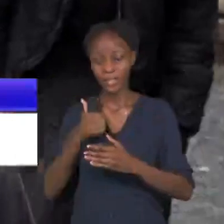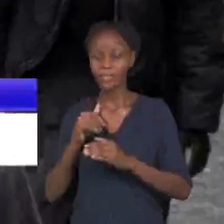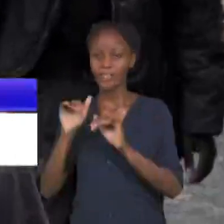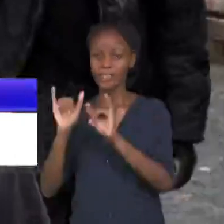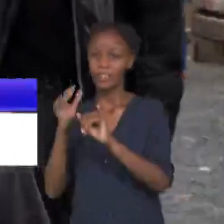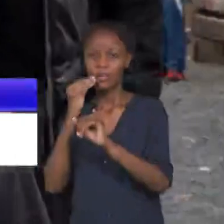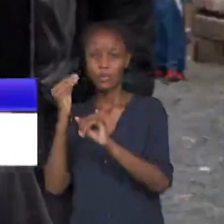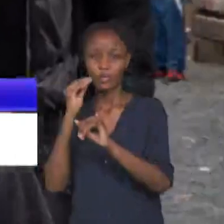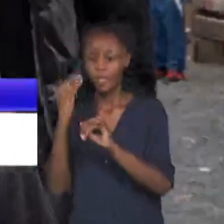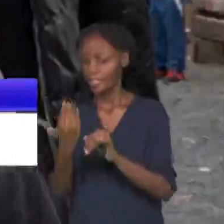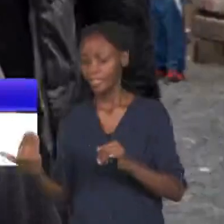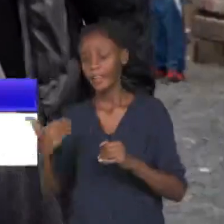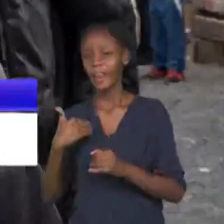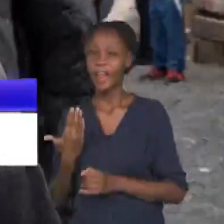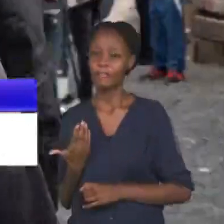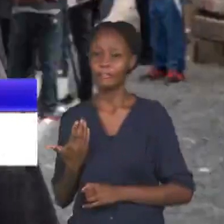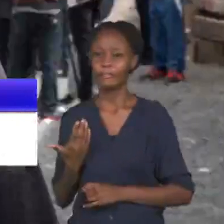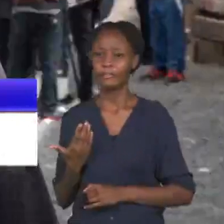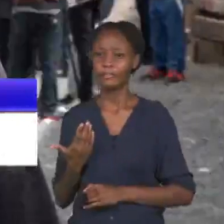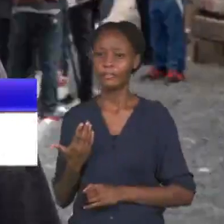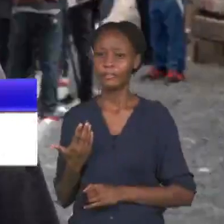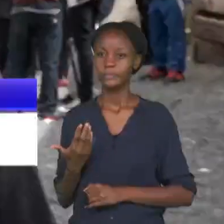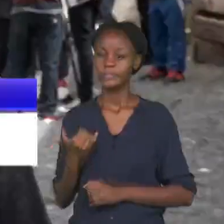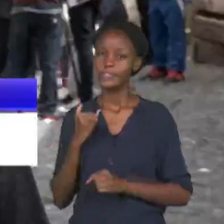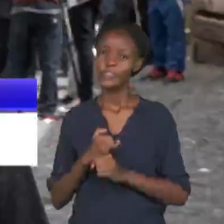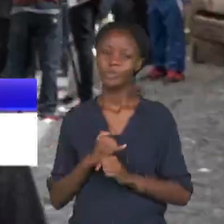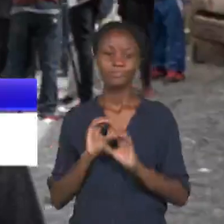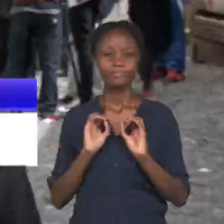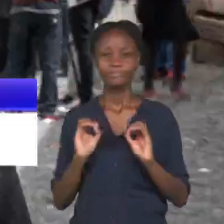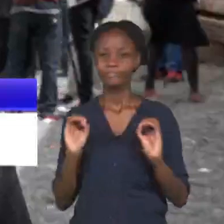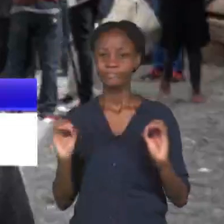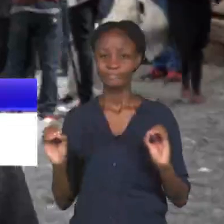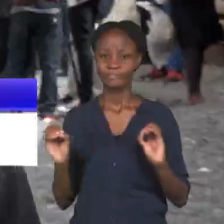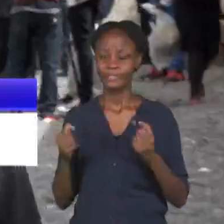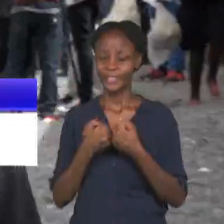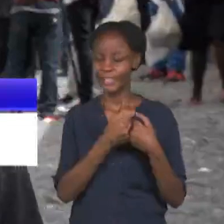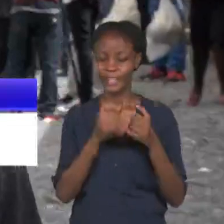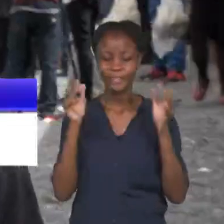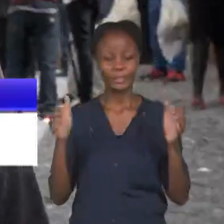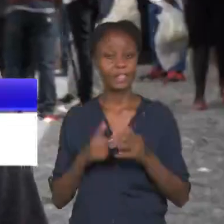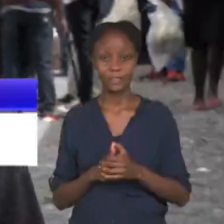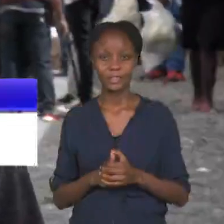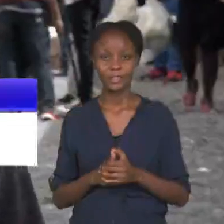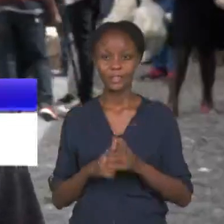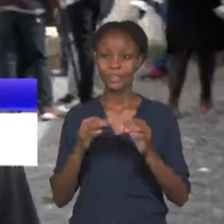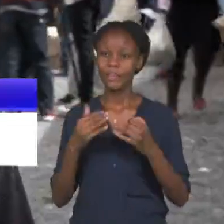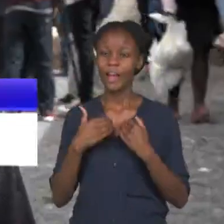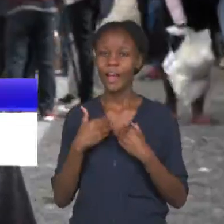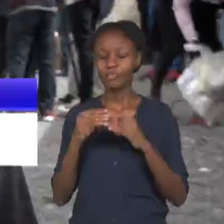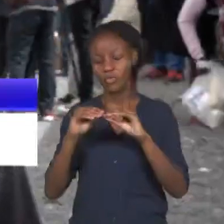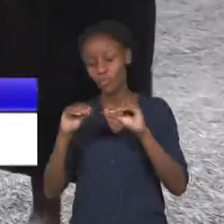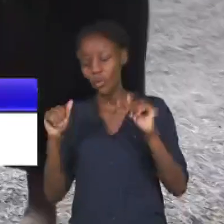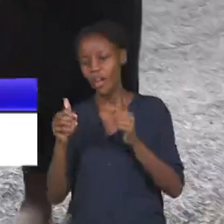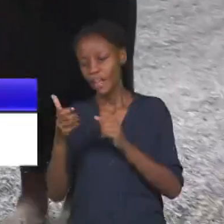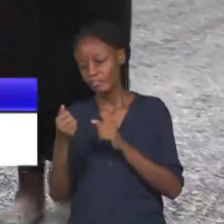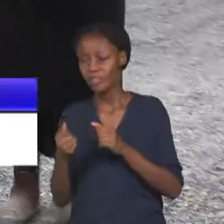Wengi wetu tuko na watoto na kazi tulisimamisha tu sasa ni kustruggle tu ukipata hata kaunga kidogo tu napikia